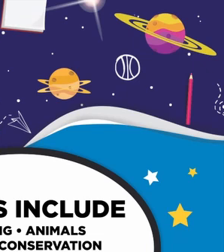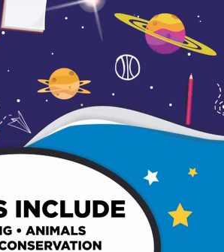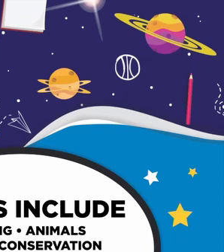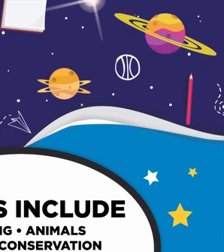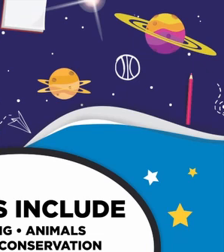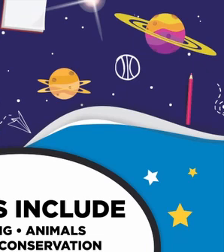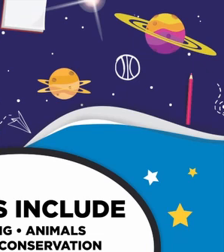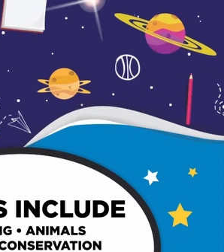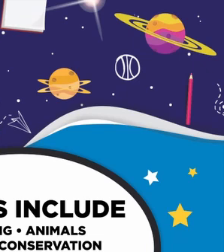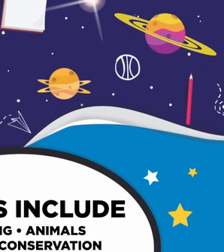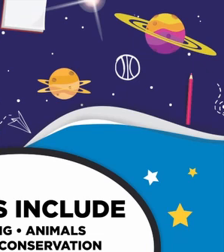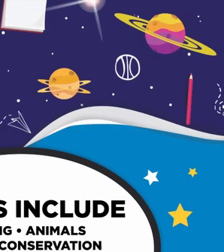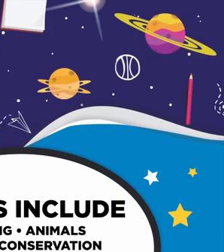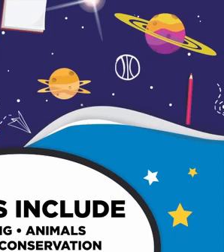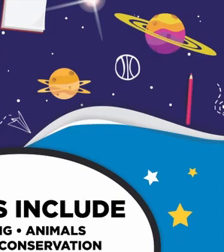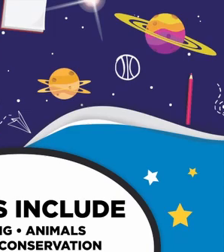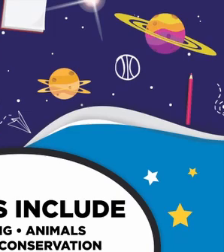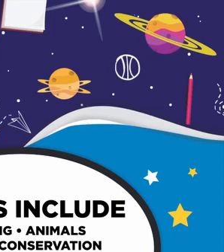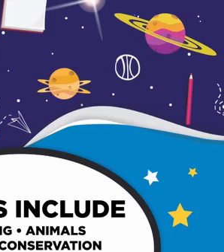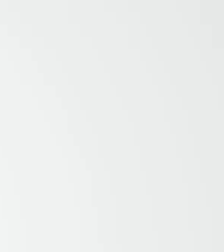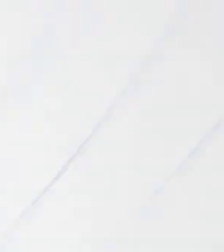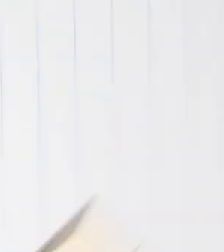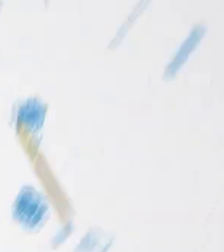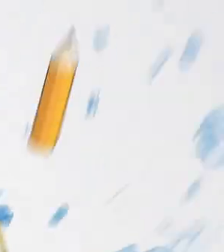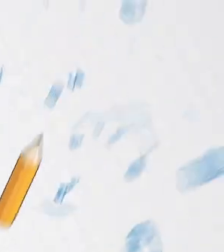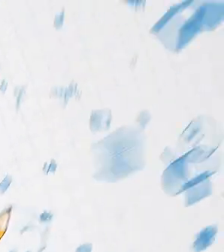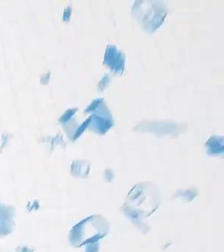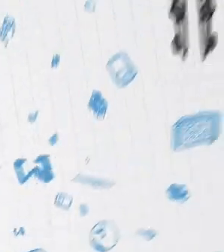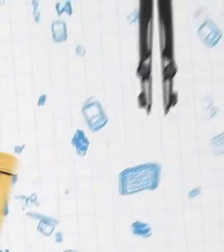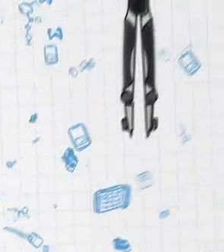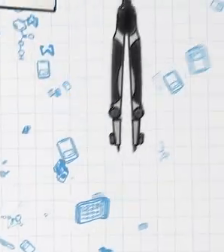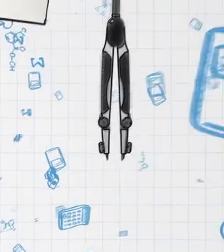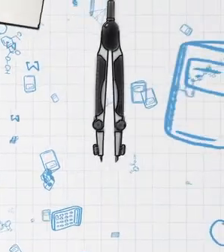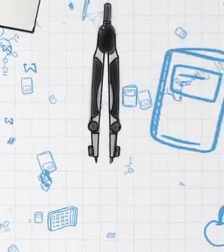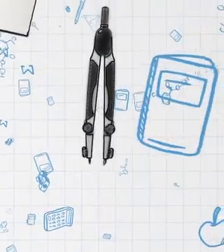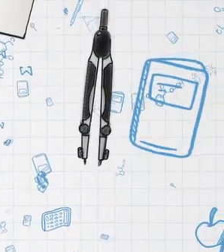distribute countrywide in over 10 different languages.